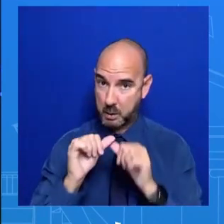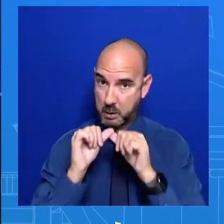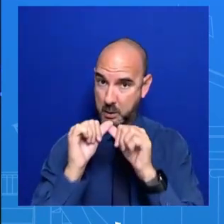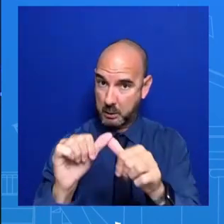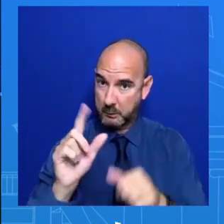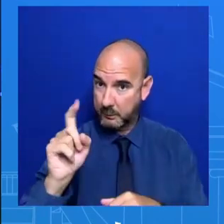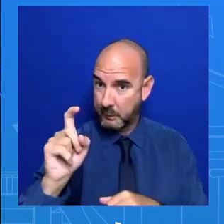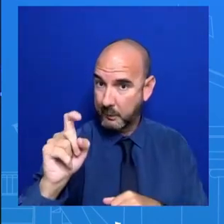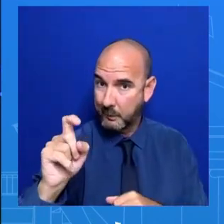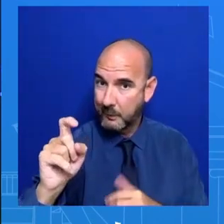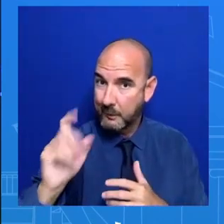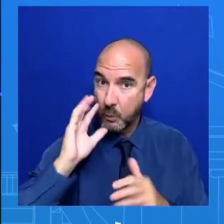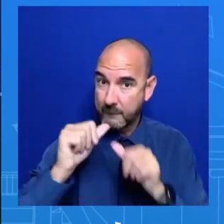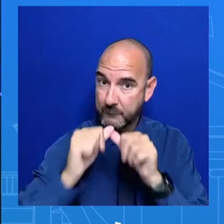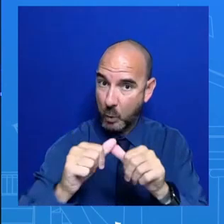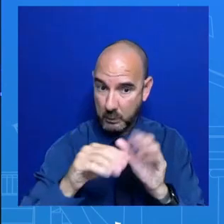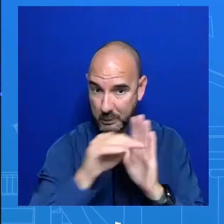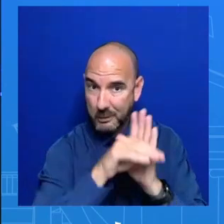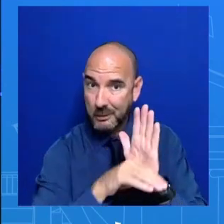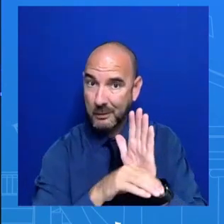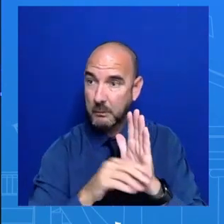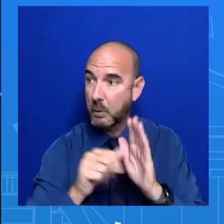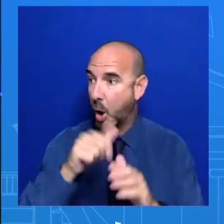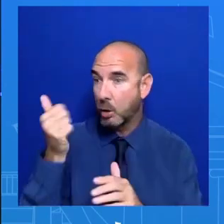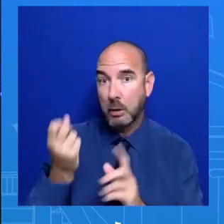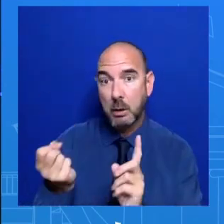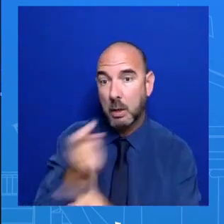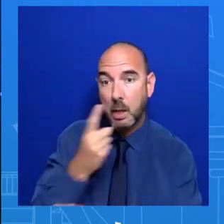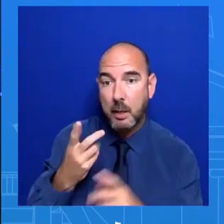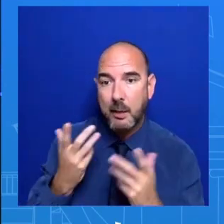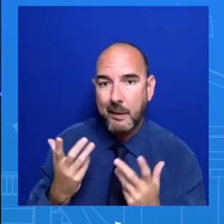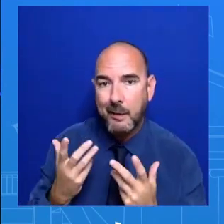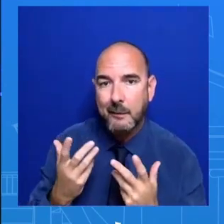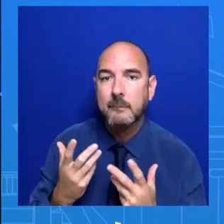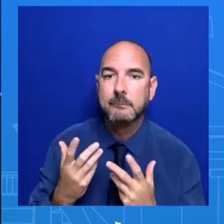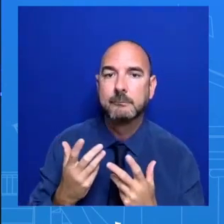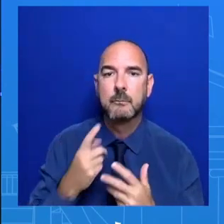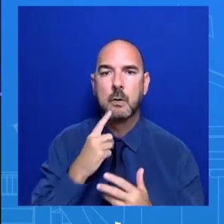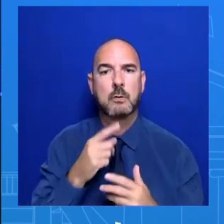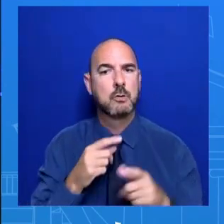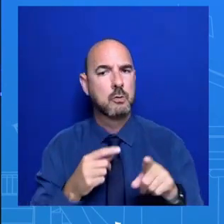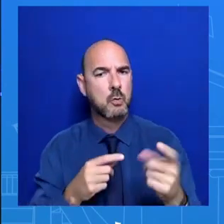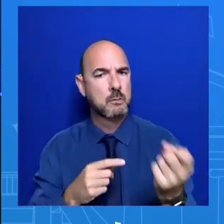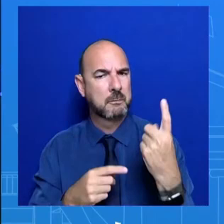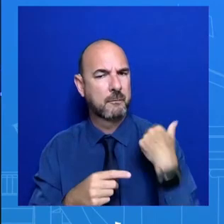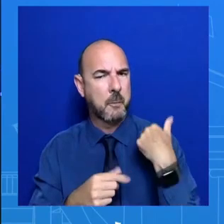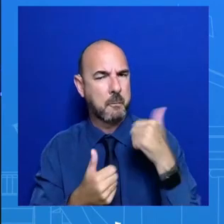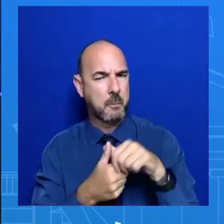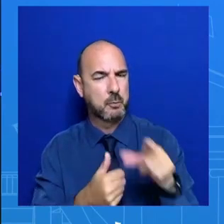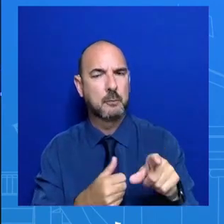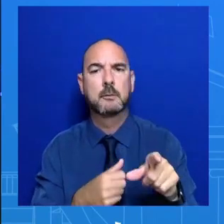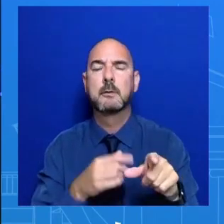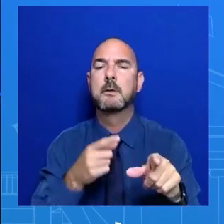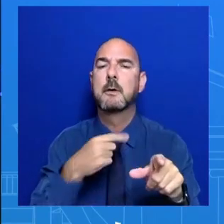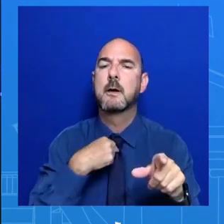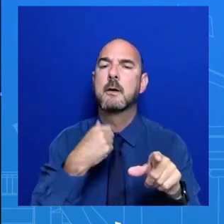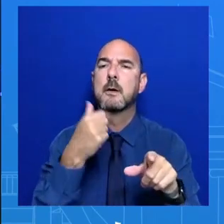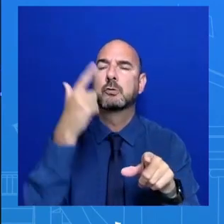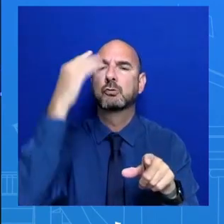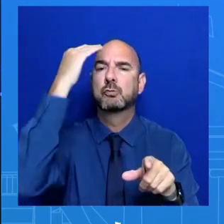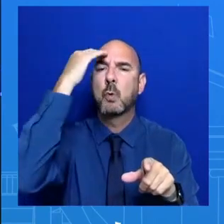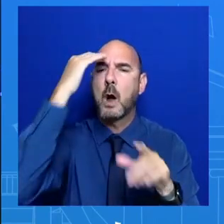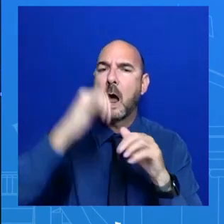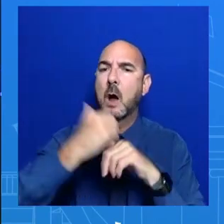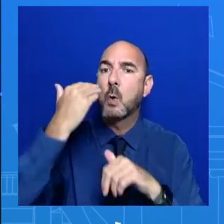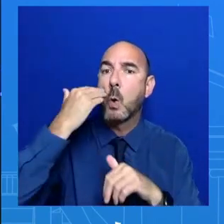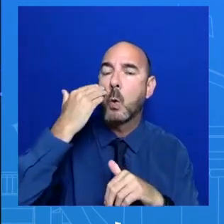asked me the last time I was standing at this podium, how are you going to judge this? And I said that there's no mathematical formula. What we're going to be looking at is whether there